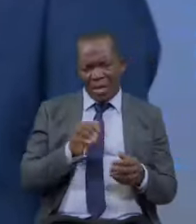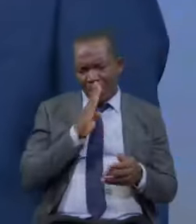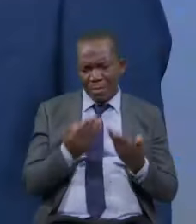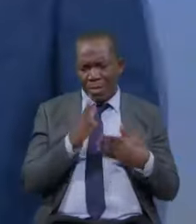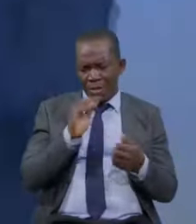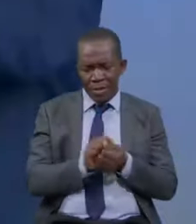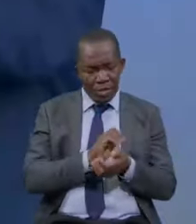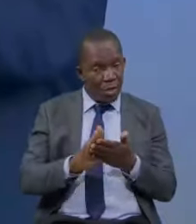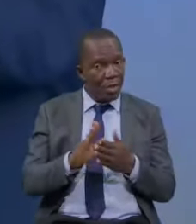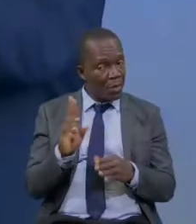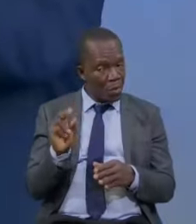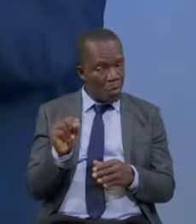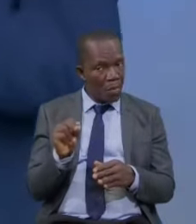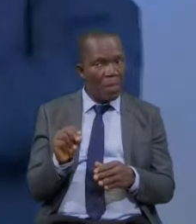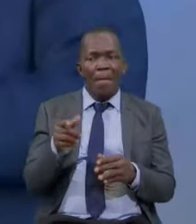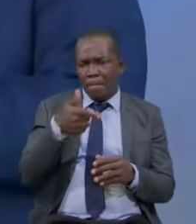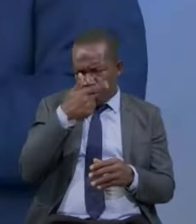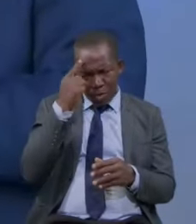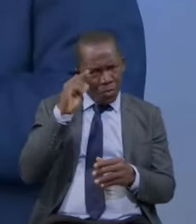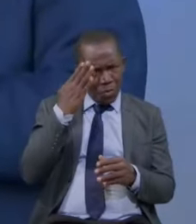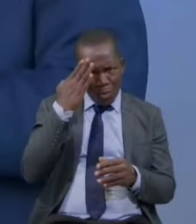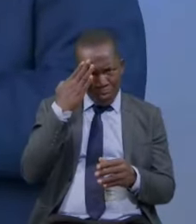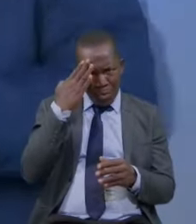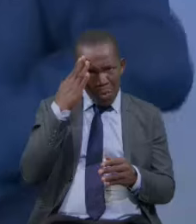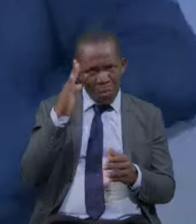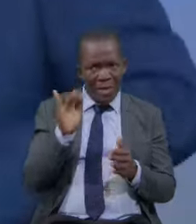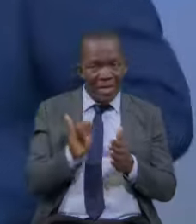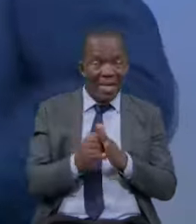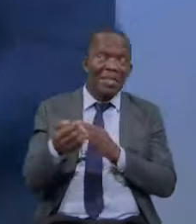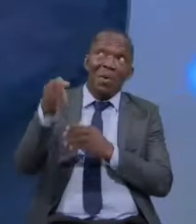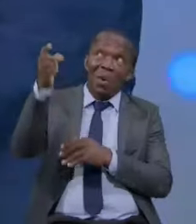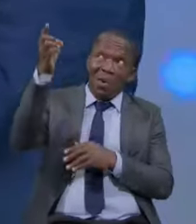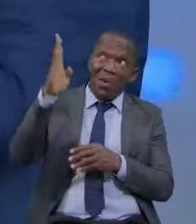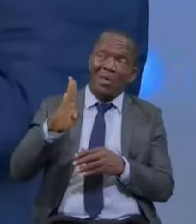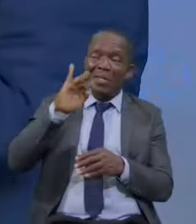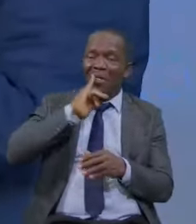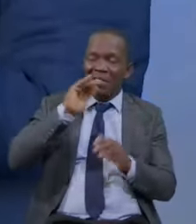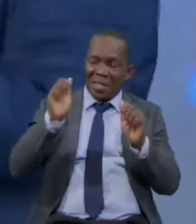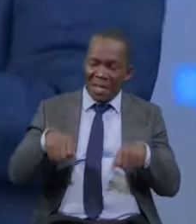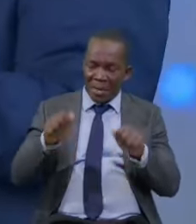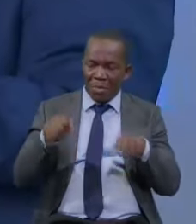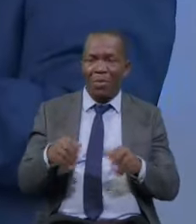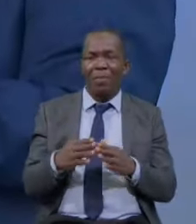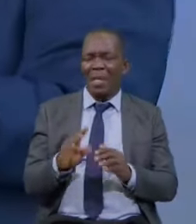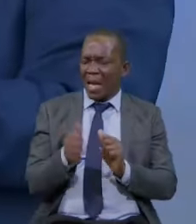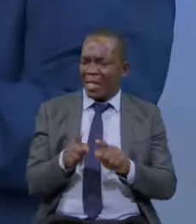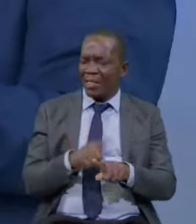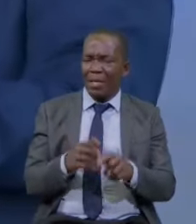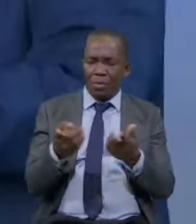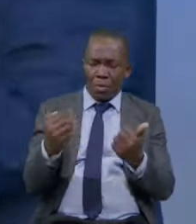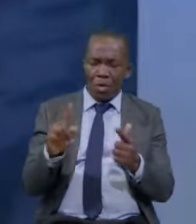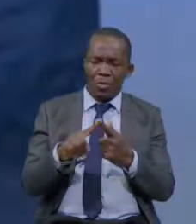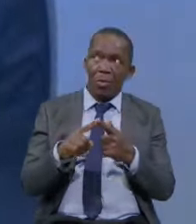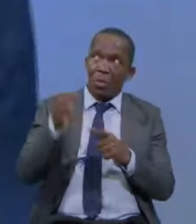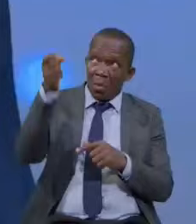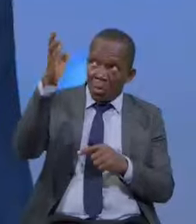is able. Every time you come unto the Lord, for him that is able to give you power,